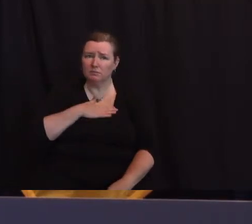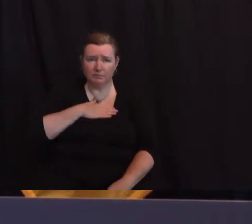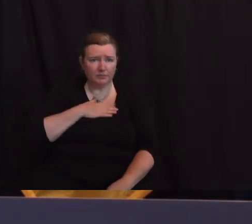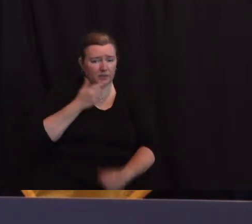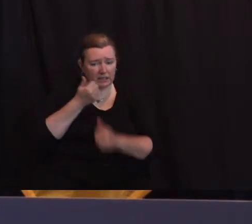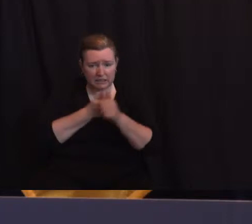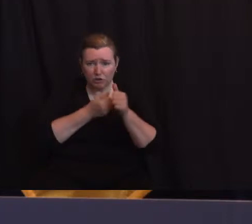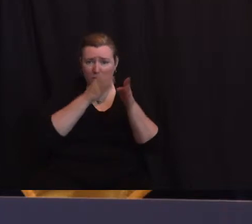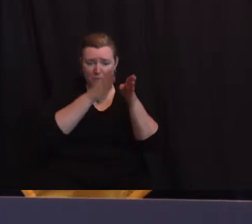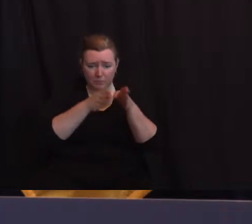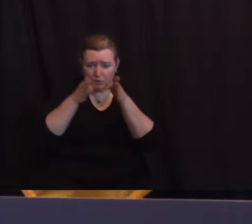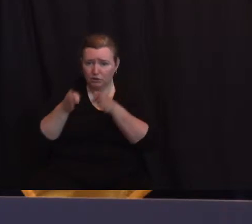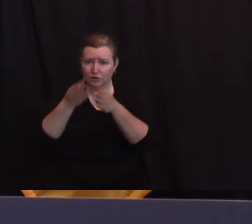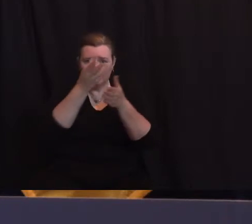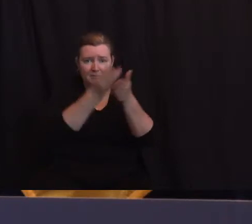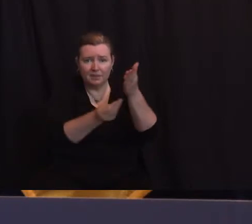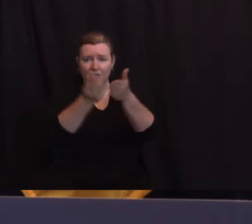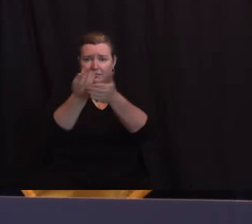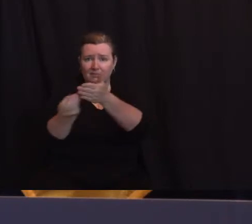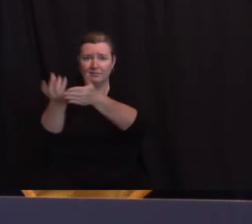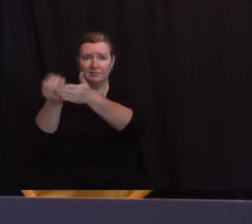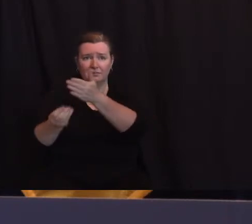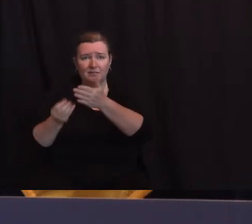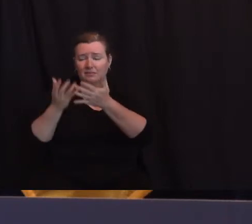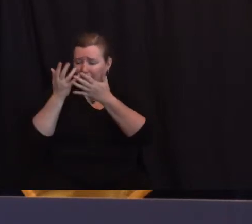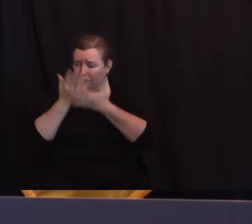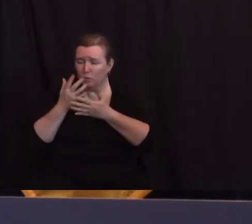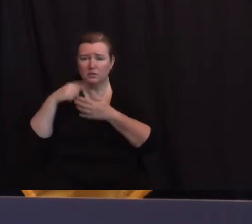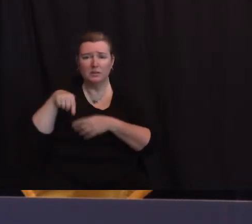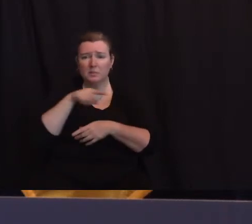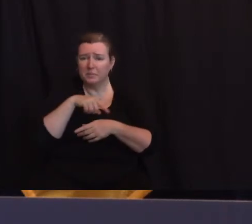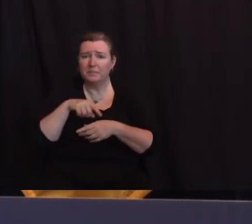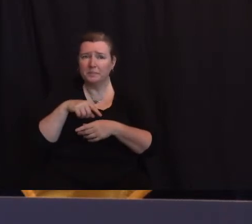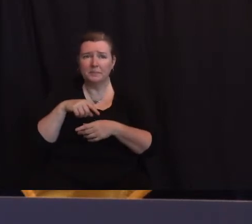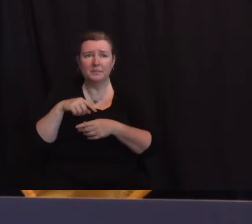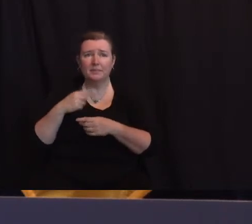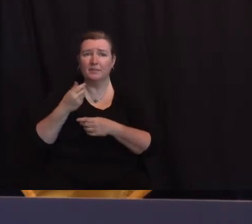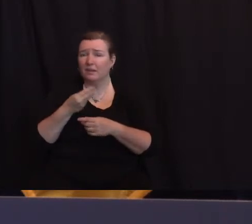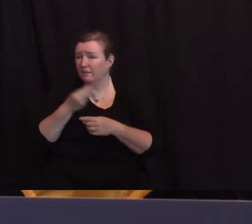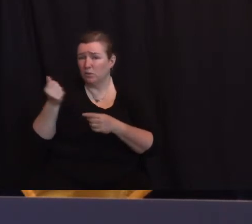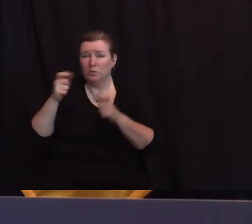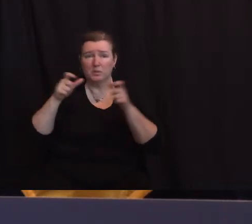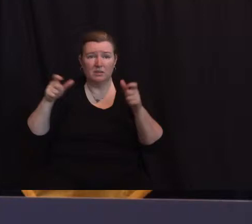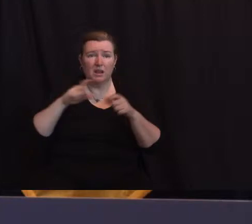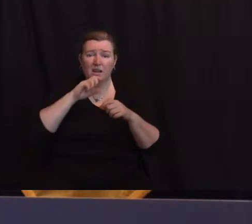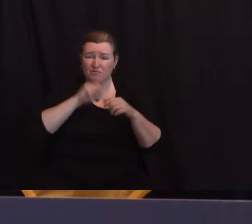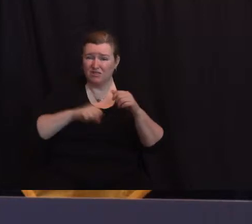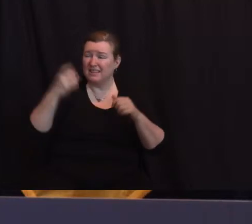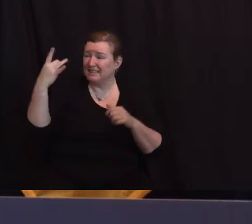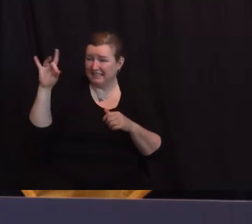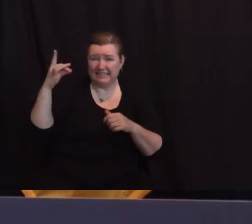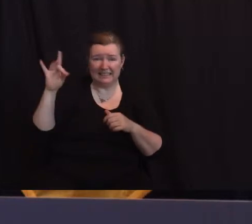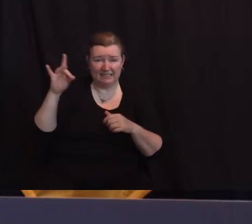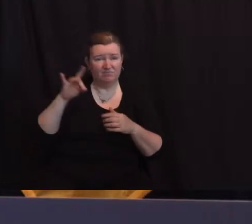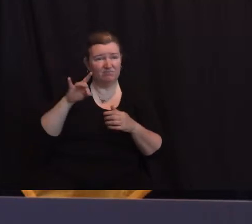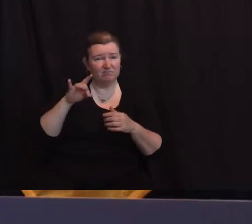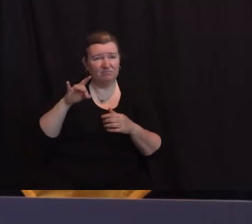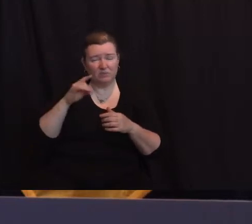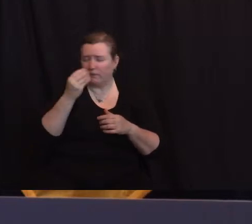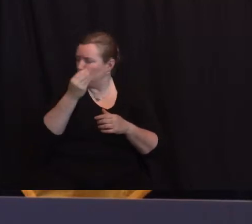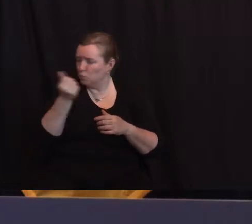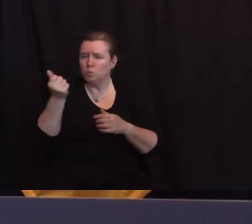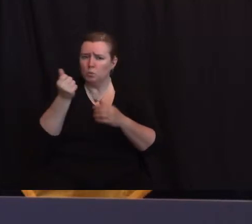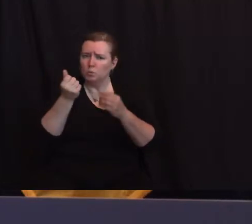this level for some time now, 7 losses of life under the age of 18. We haven't said this in a while, and Ed, you alluded to